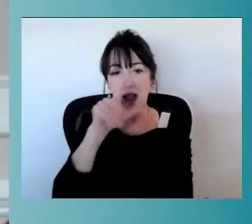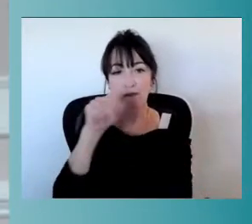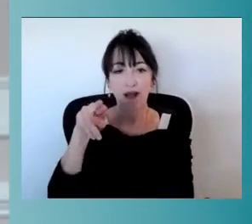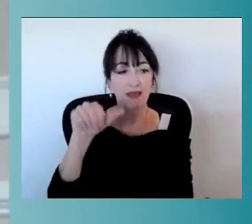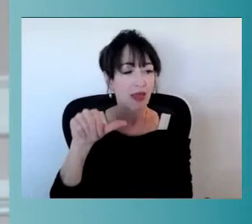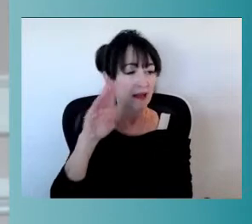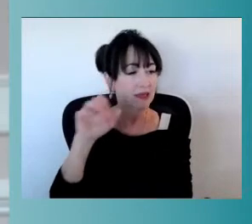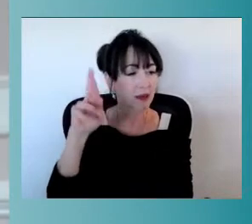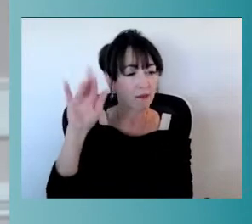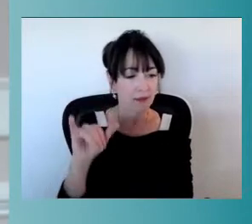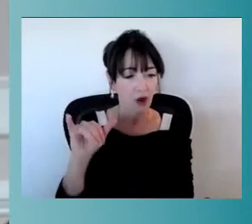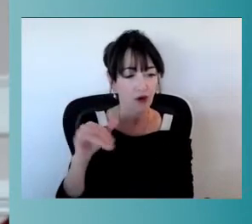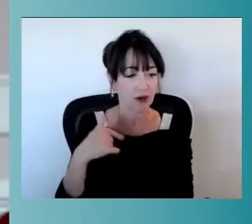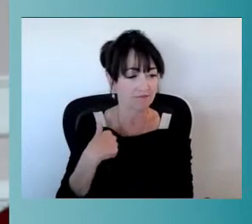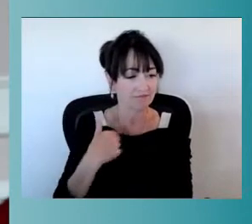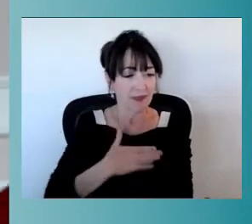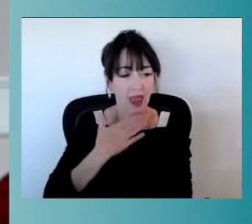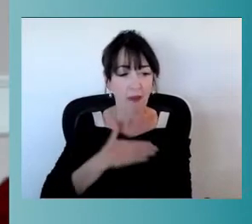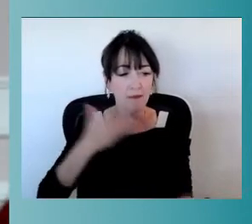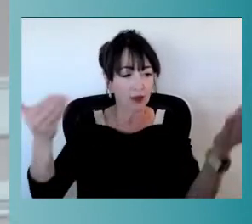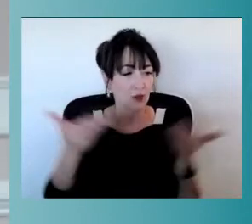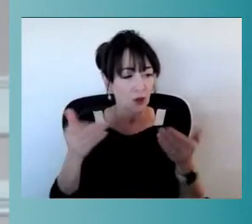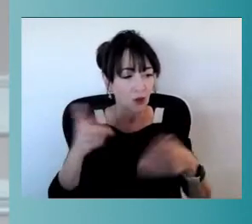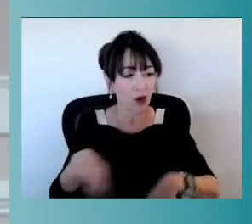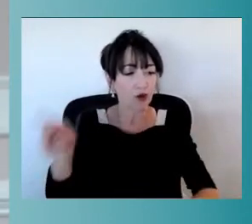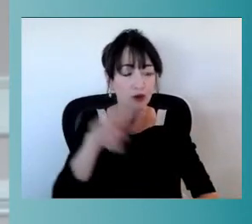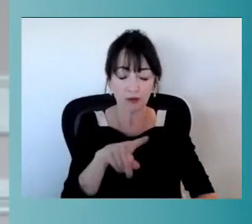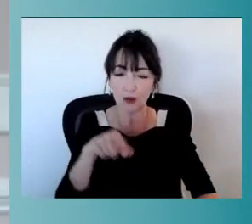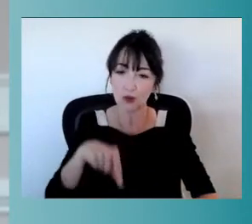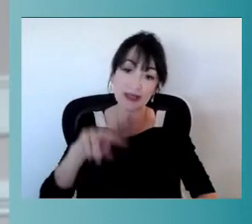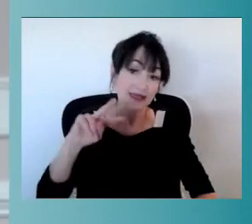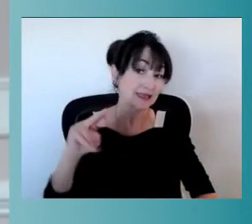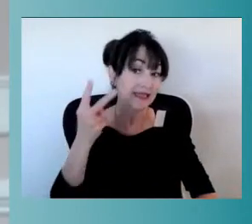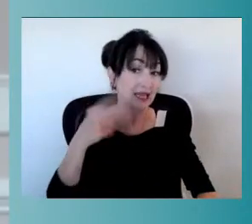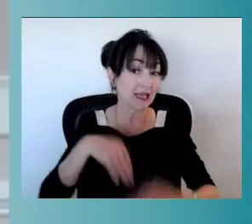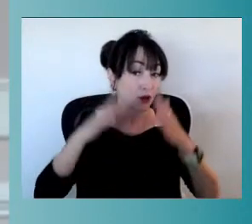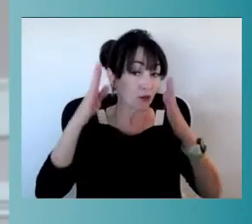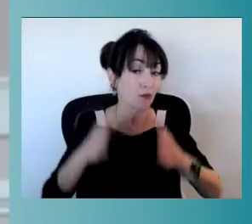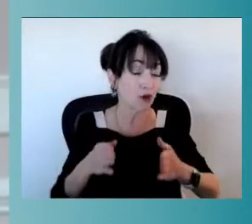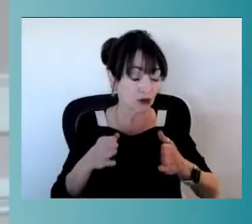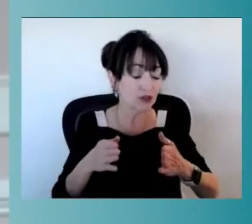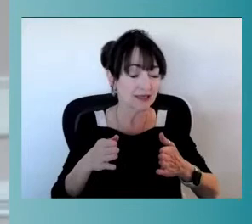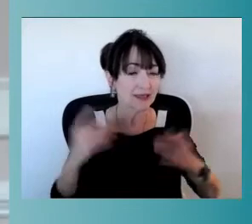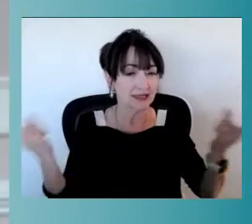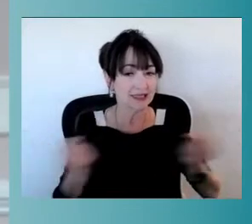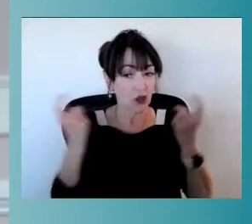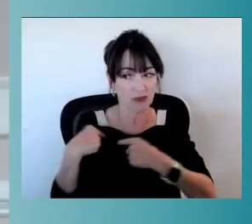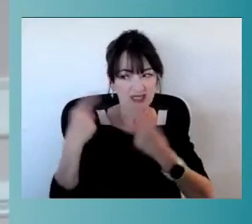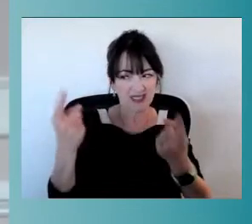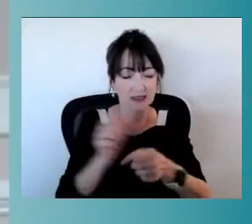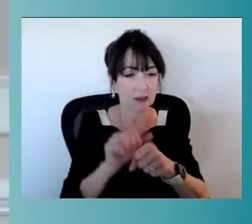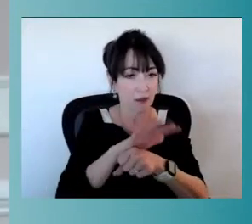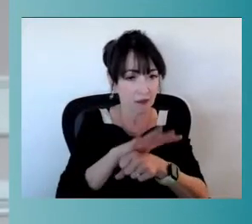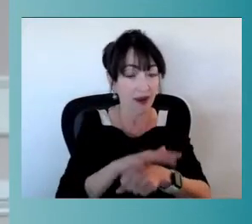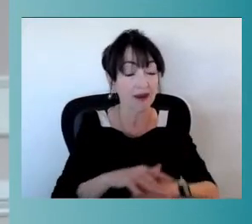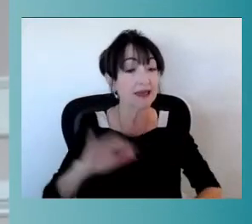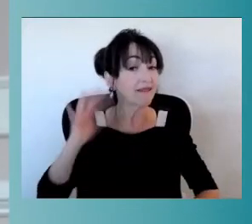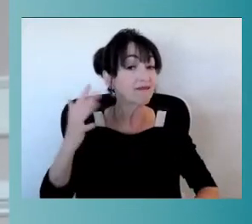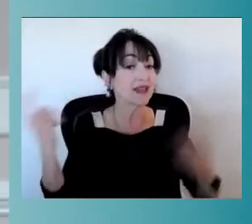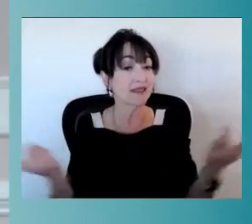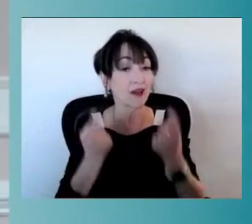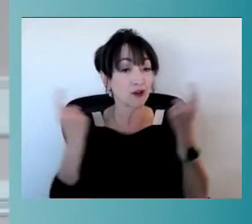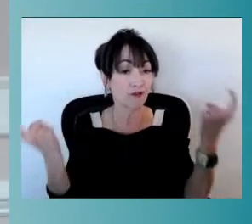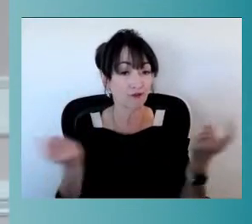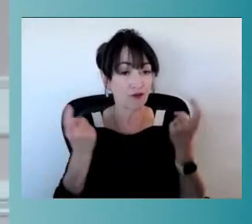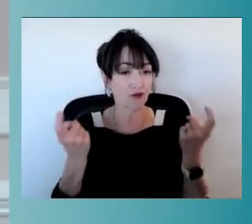and welcome you to our second in-person ceremony since the pandemic and the 5th anniversary of being